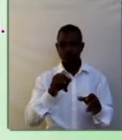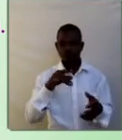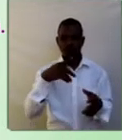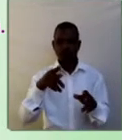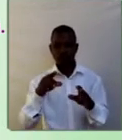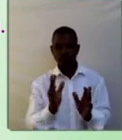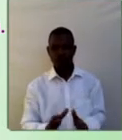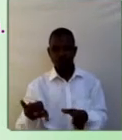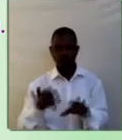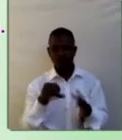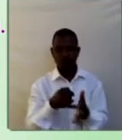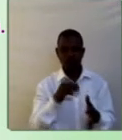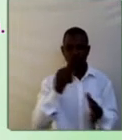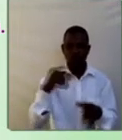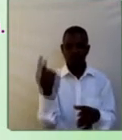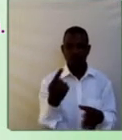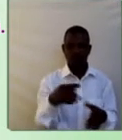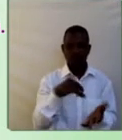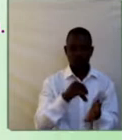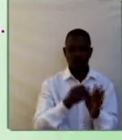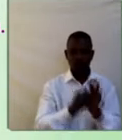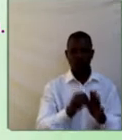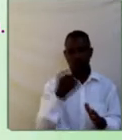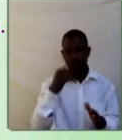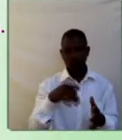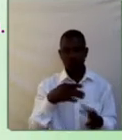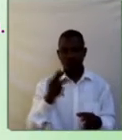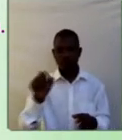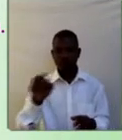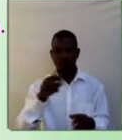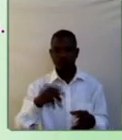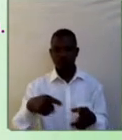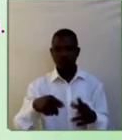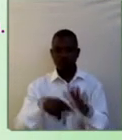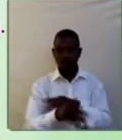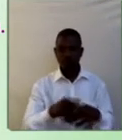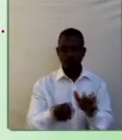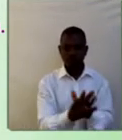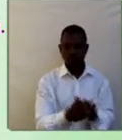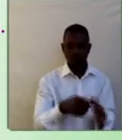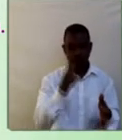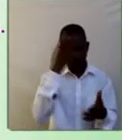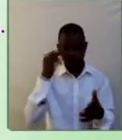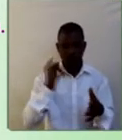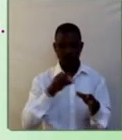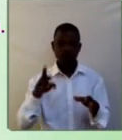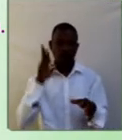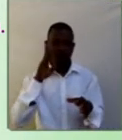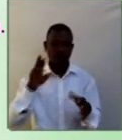alone. E.g., Mary killed the snake by herself without